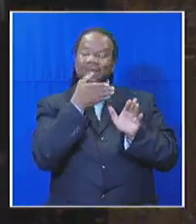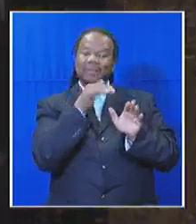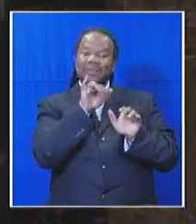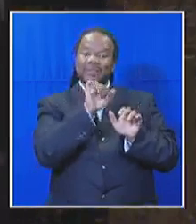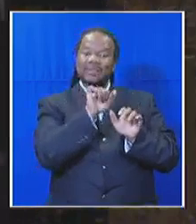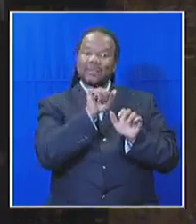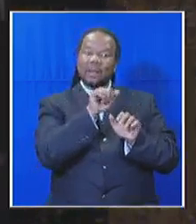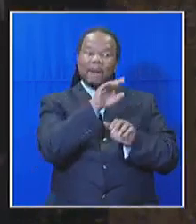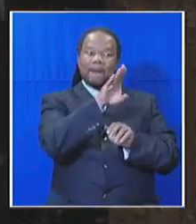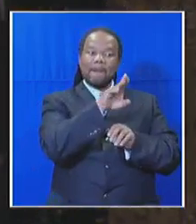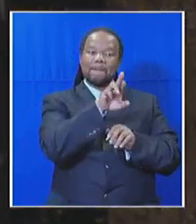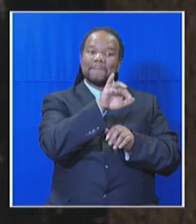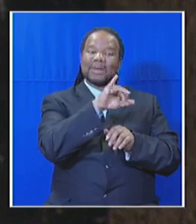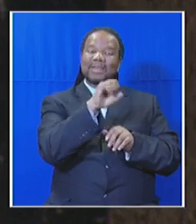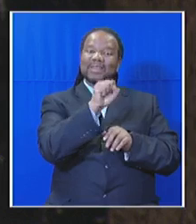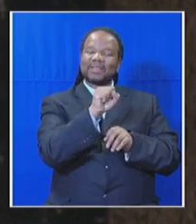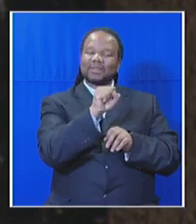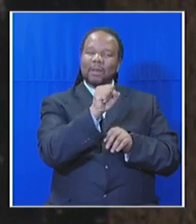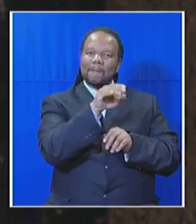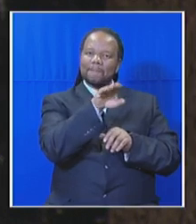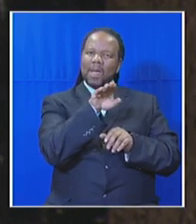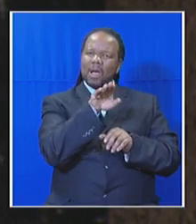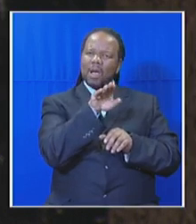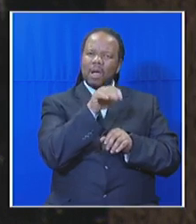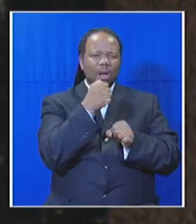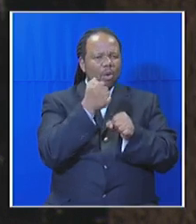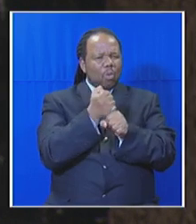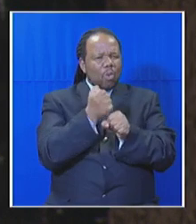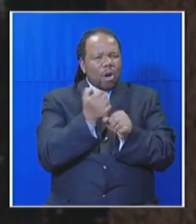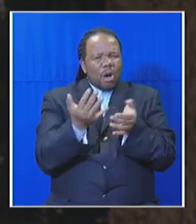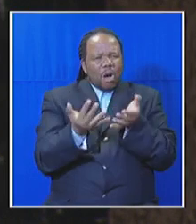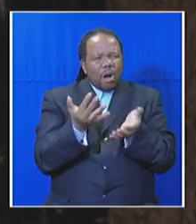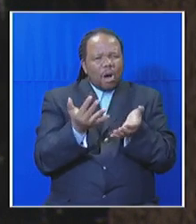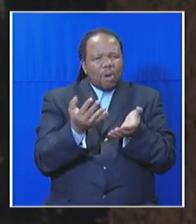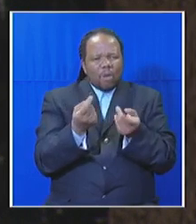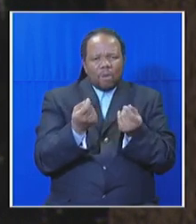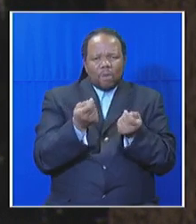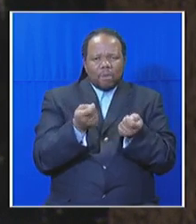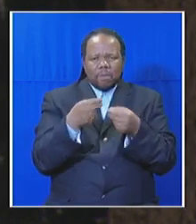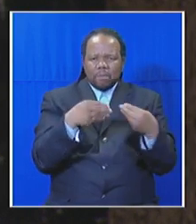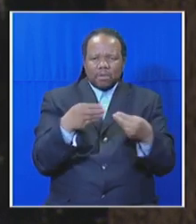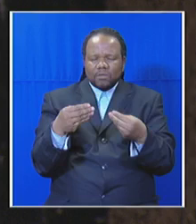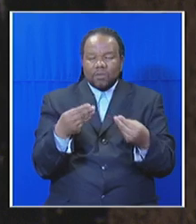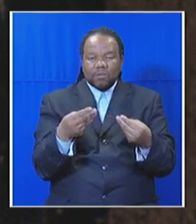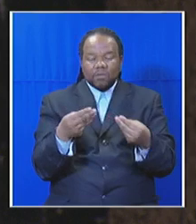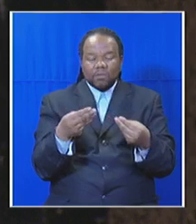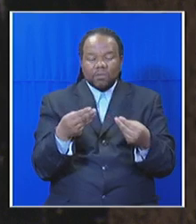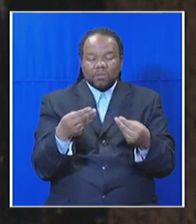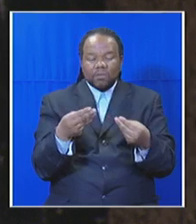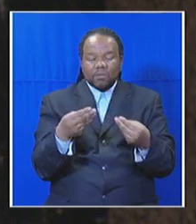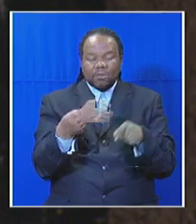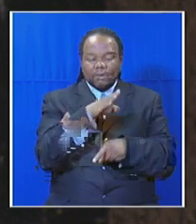of BRICS will conduct its business. Moreover, we hope that this bank